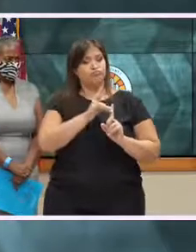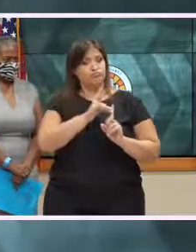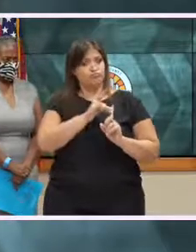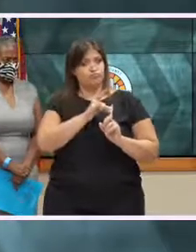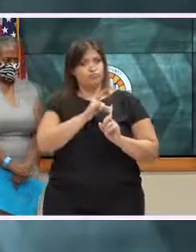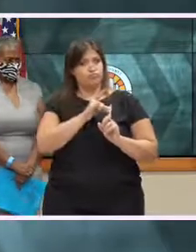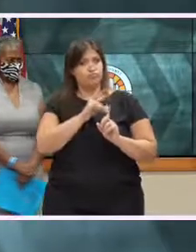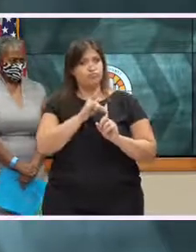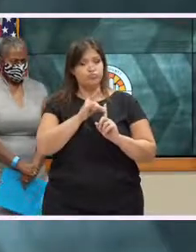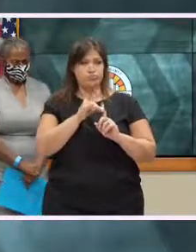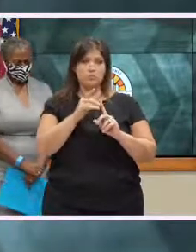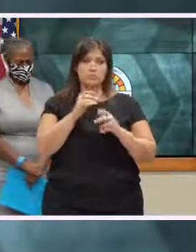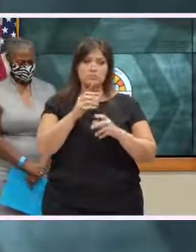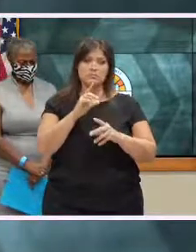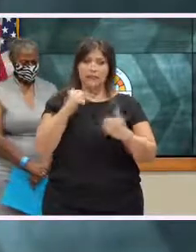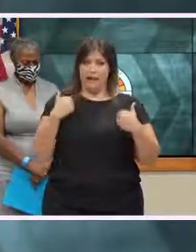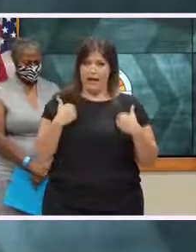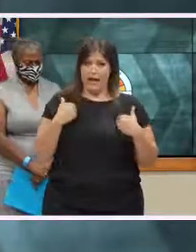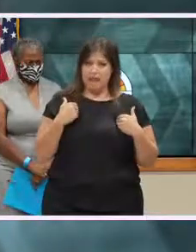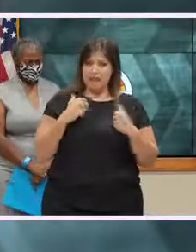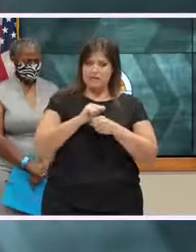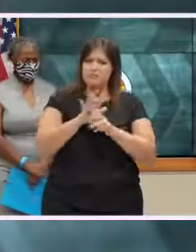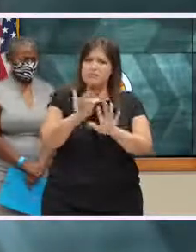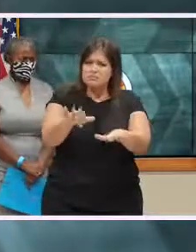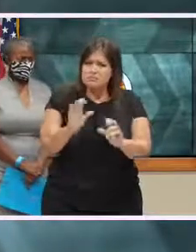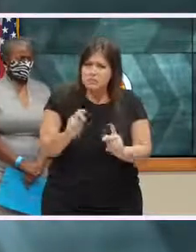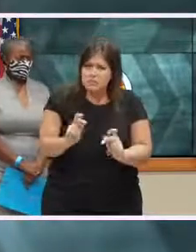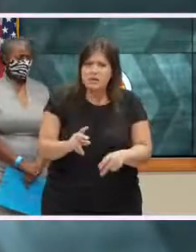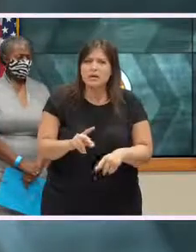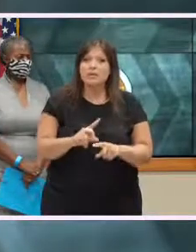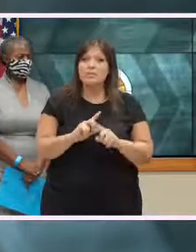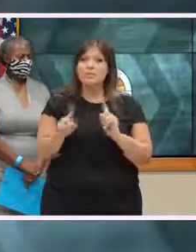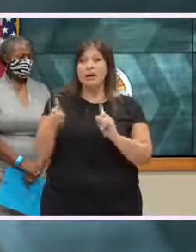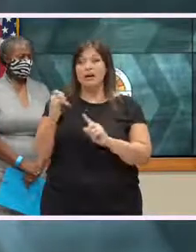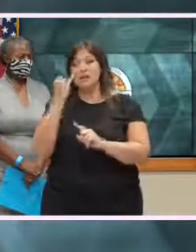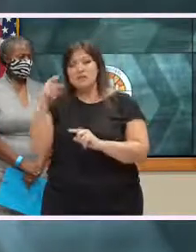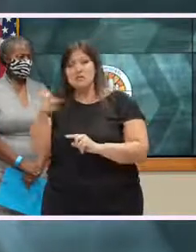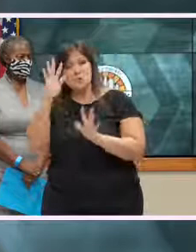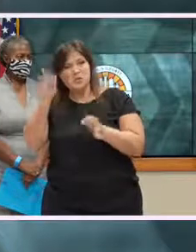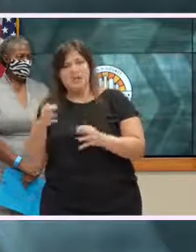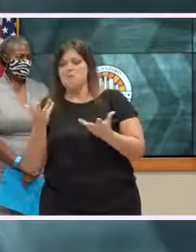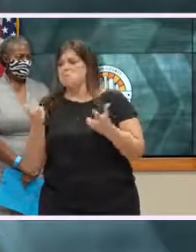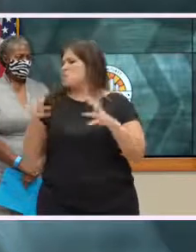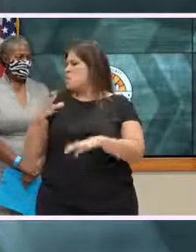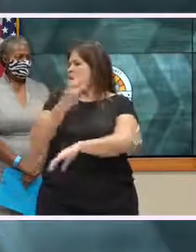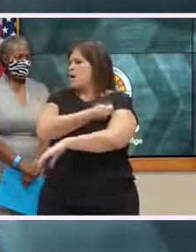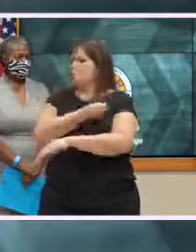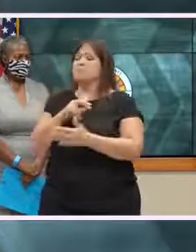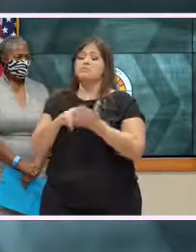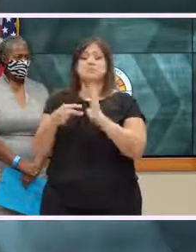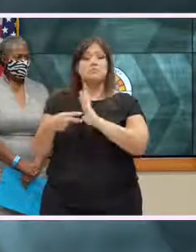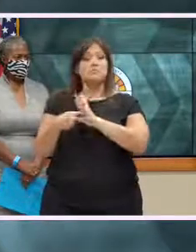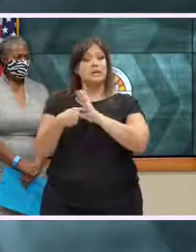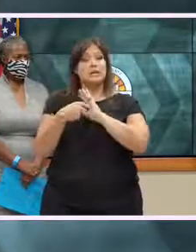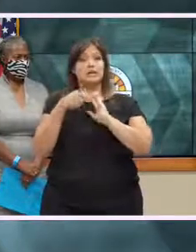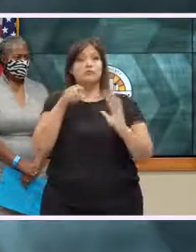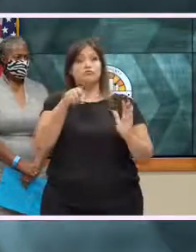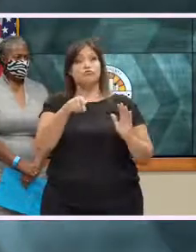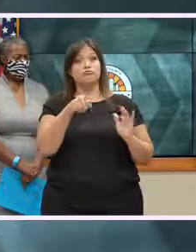enabler. My fear is that much of that is due to misinformation